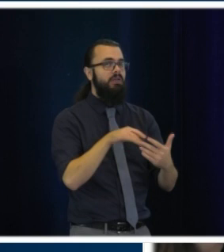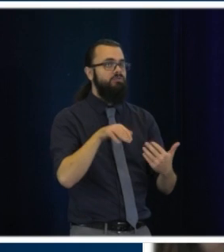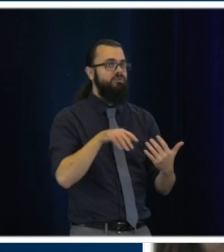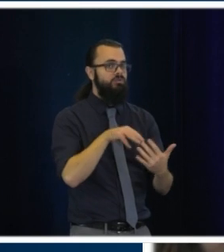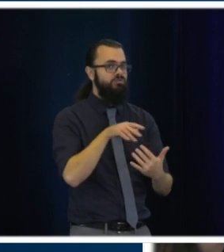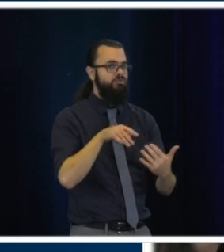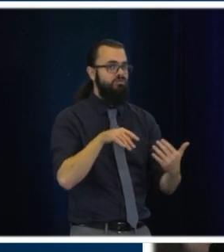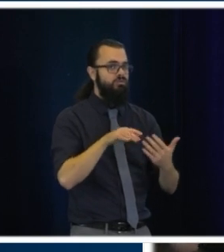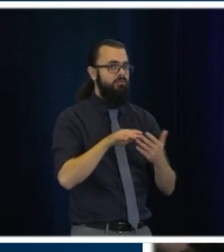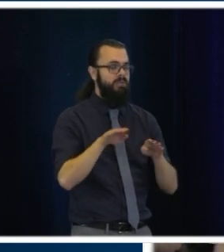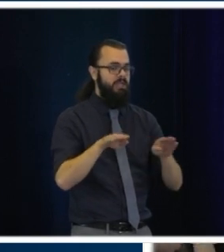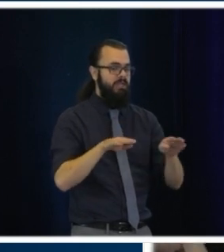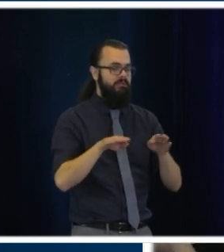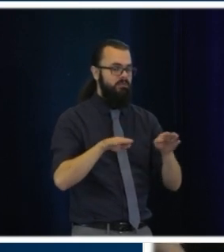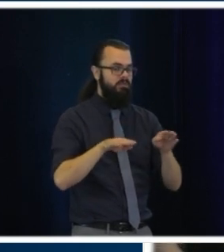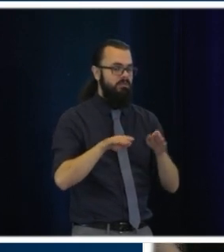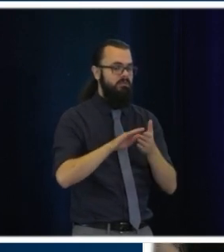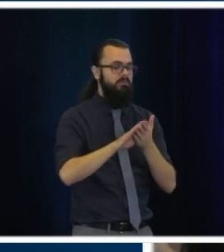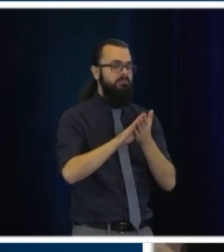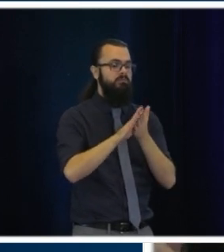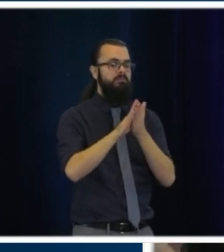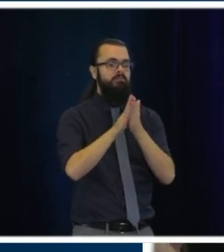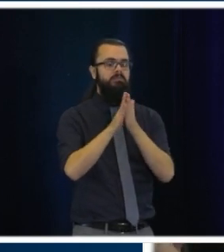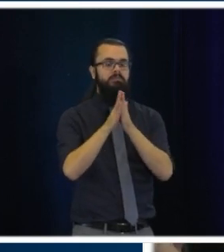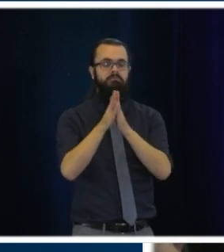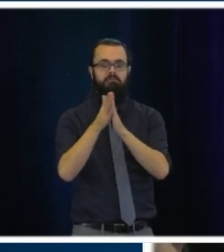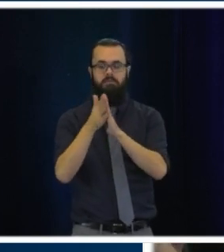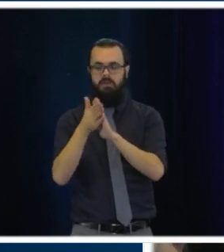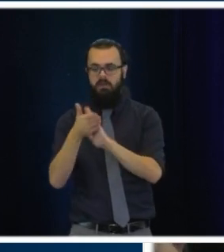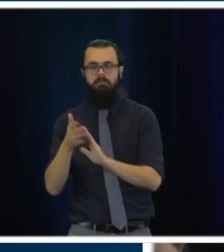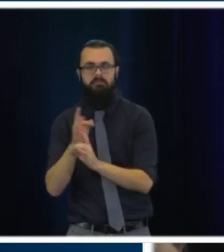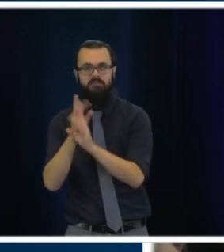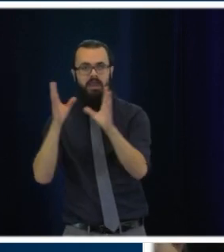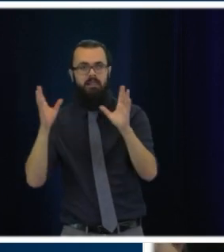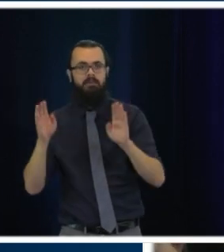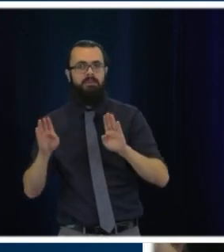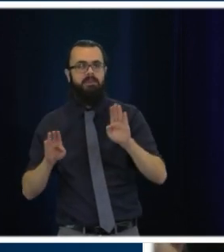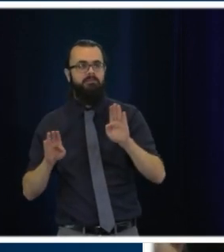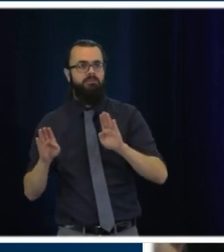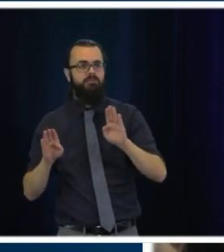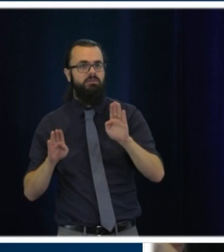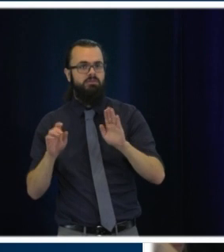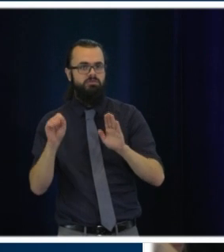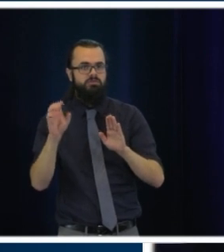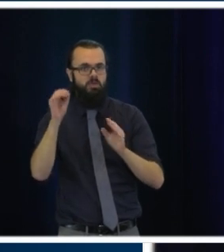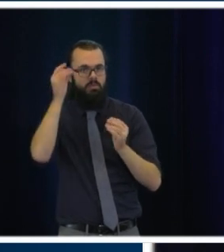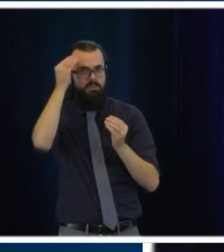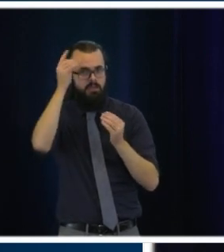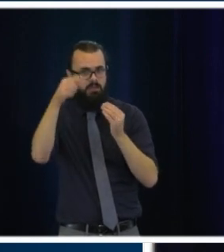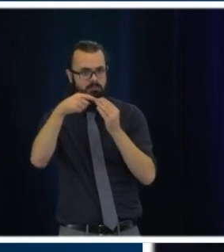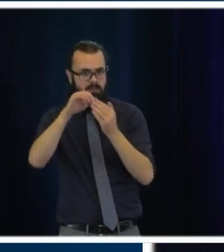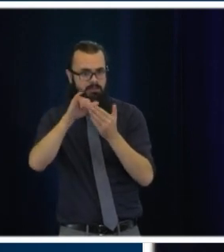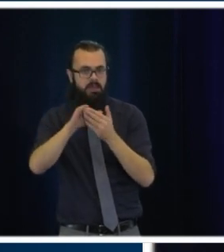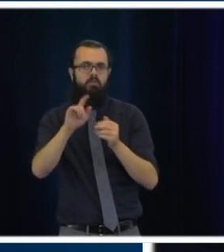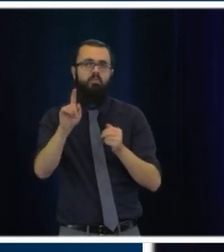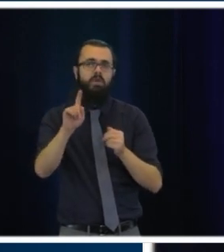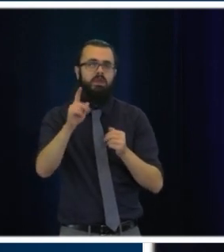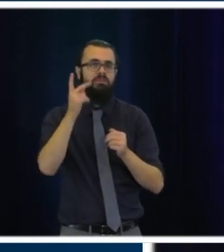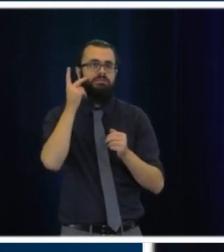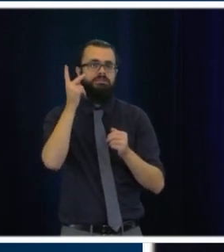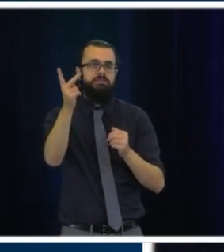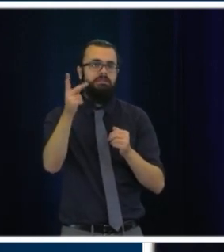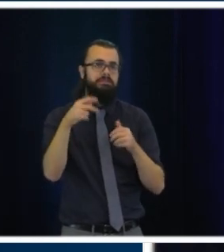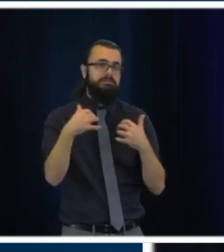about the violence we see in our community, and where do we see it? Redline neighborhoods, previously redline